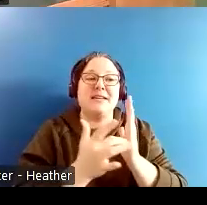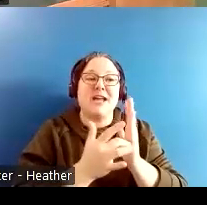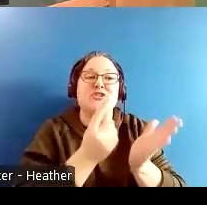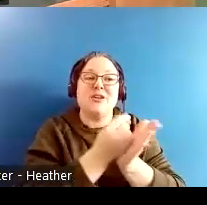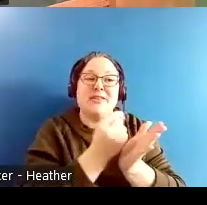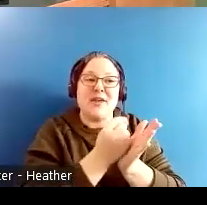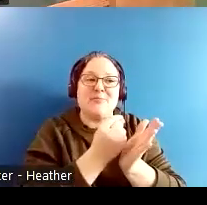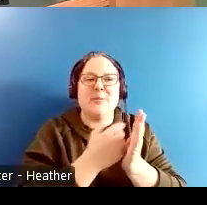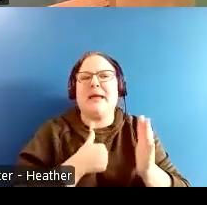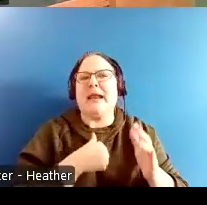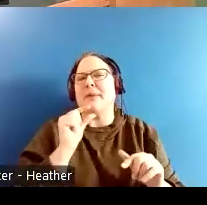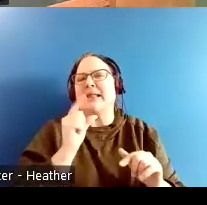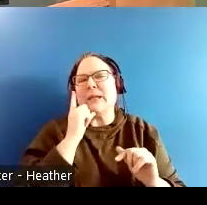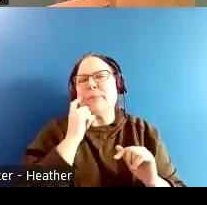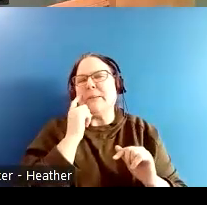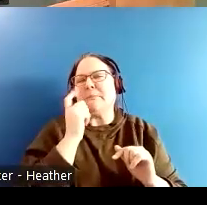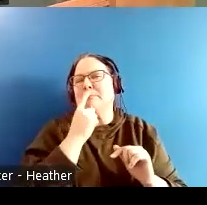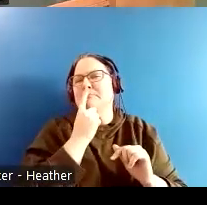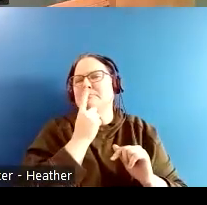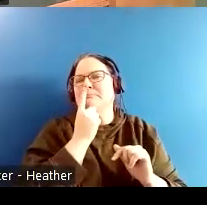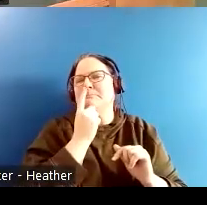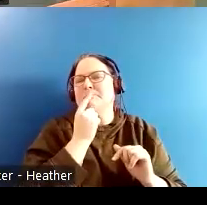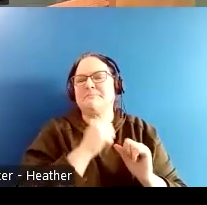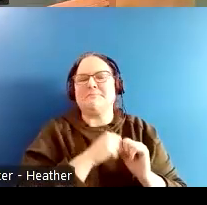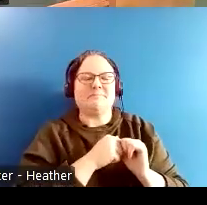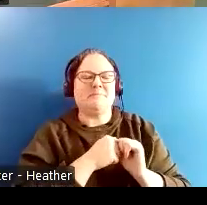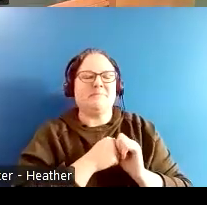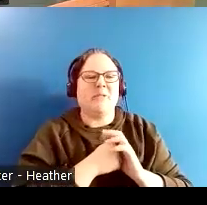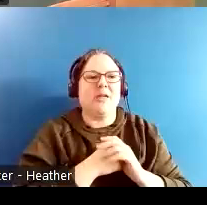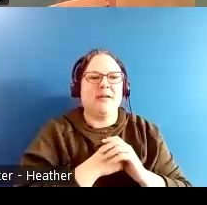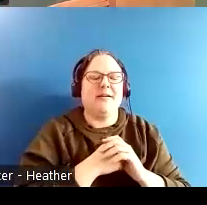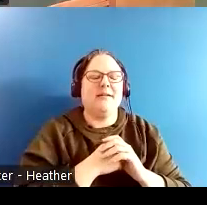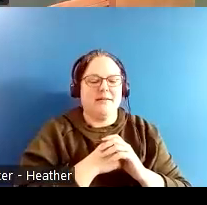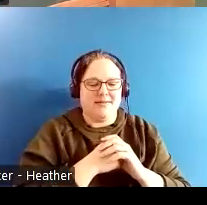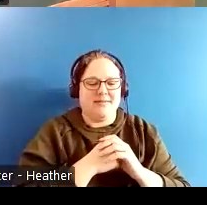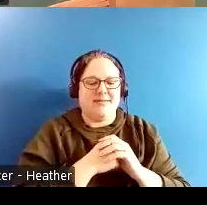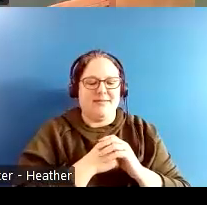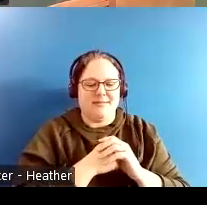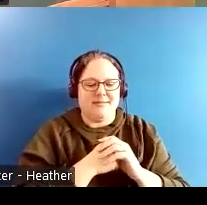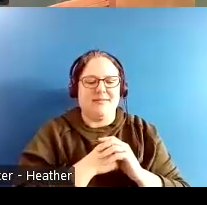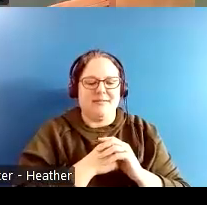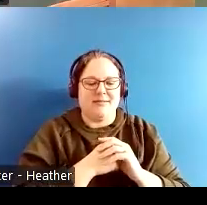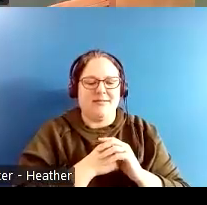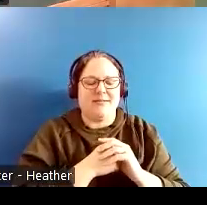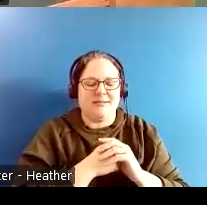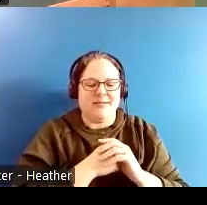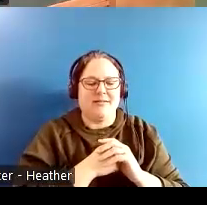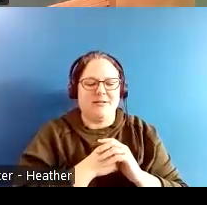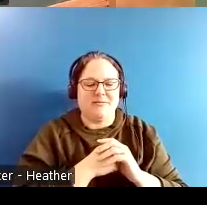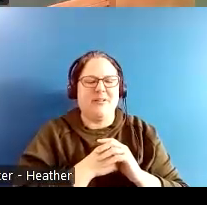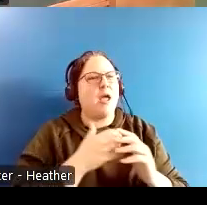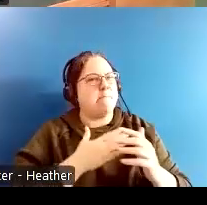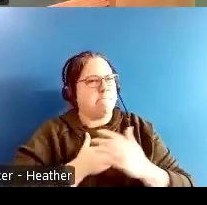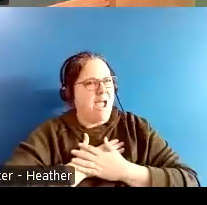a bit of a skeptic in certain respects. I have specifically some skepticism